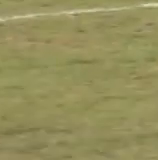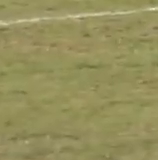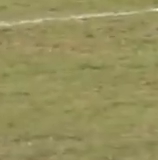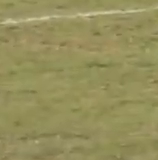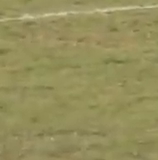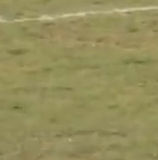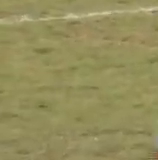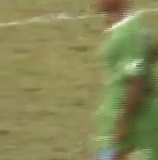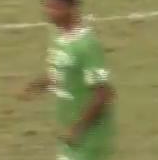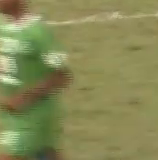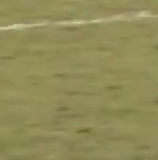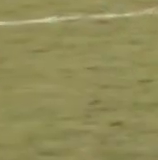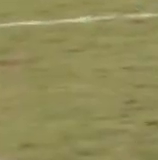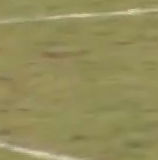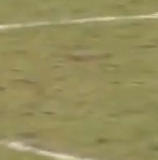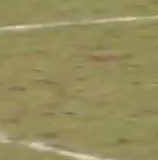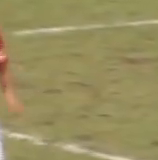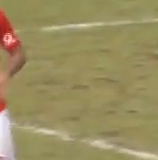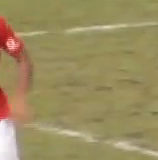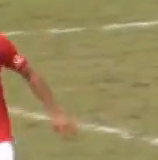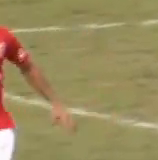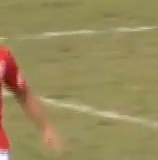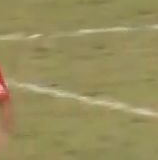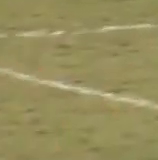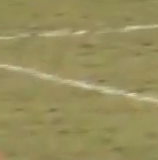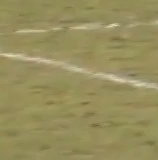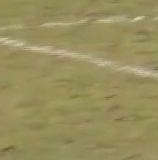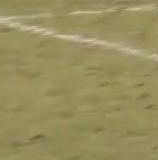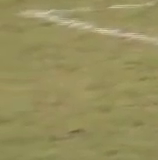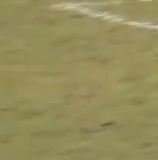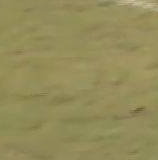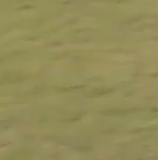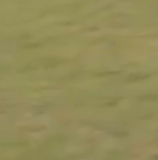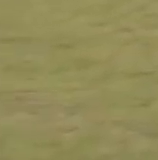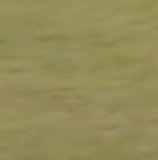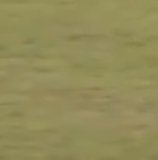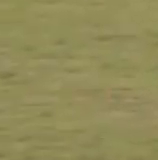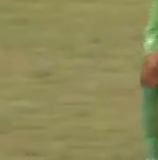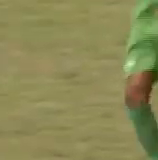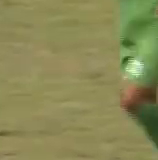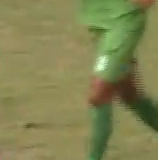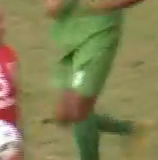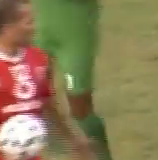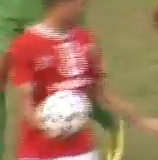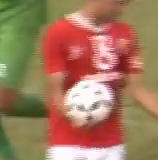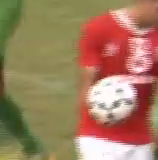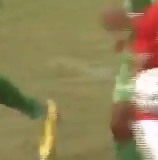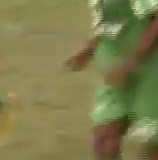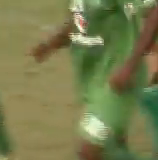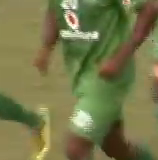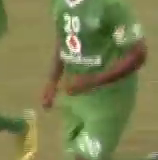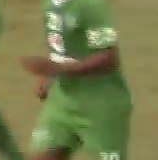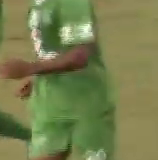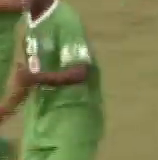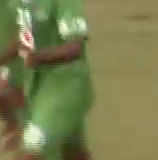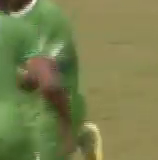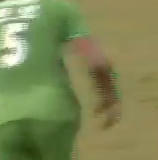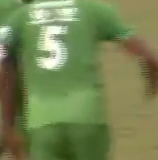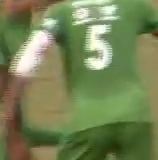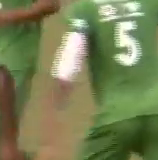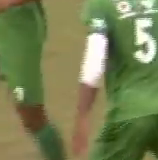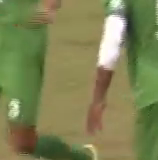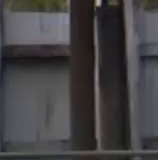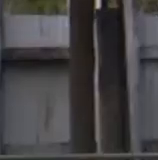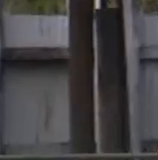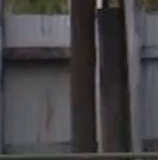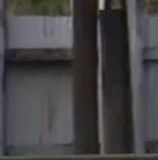It spilled out of the hands of Simeone Taminisau. Ame Vutunui, well, let's see who will be the credit. It's Ame